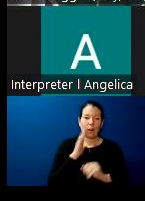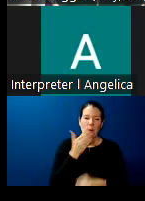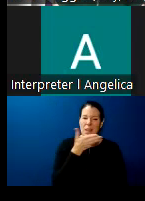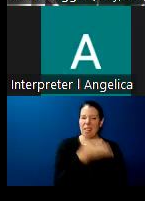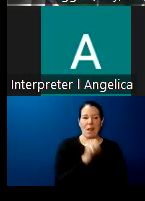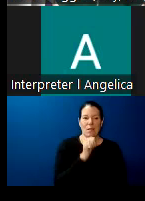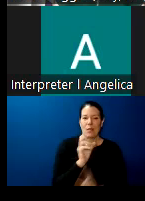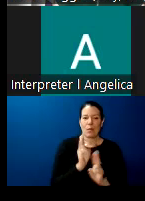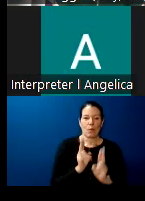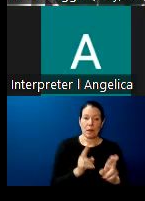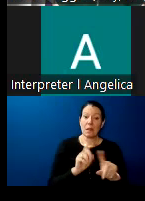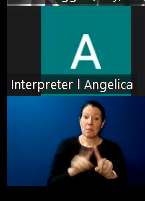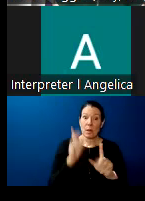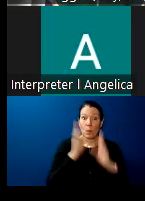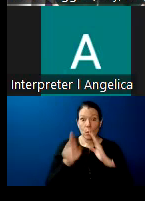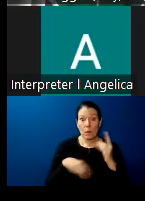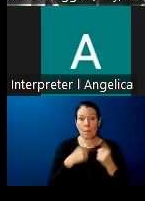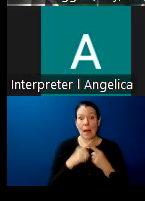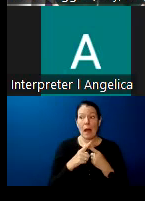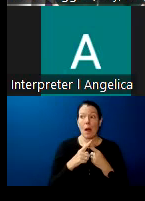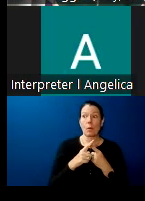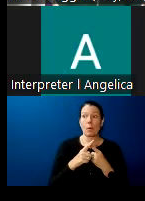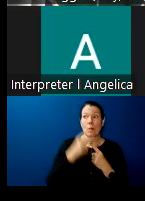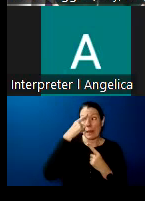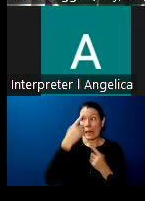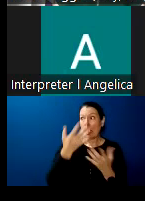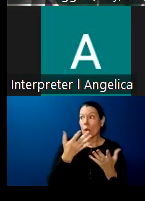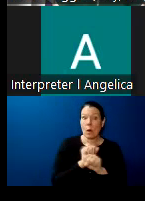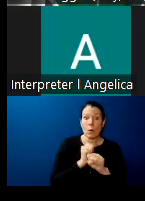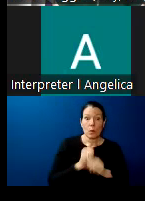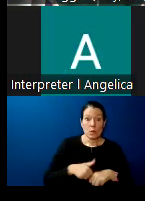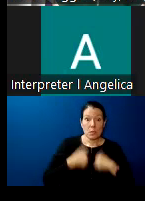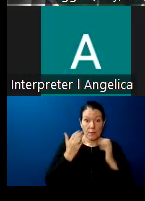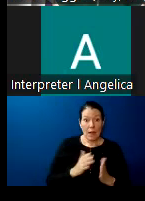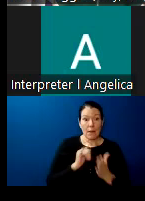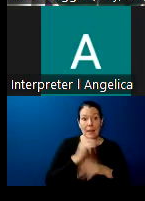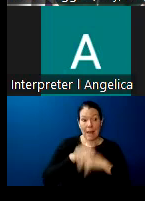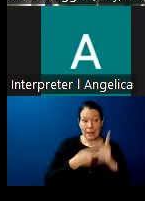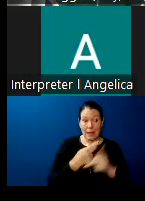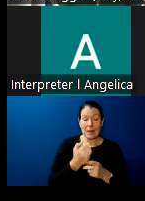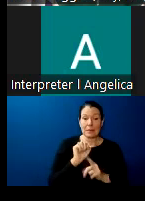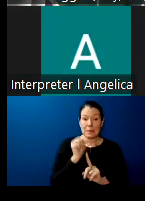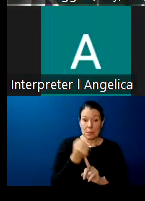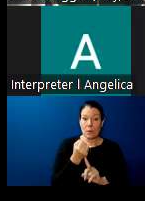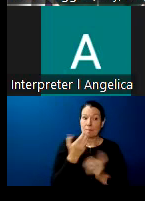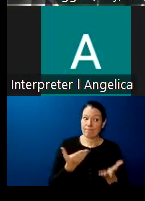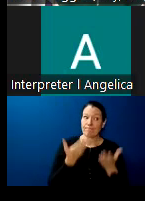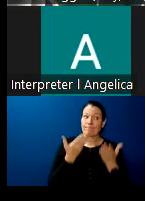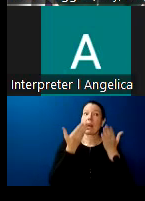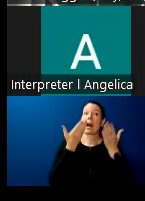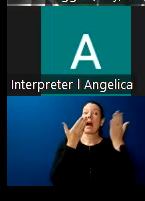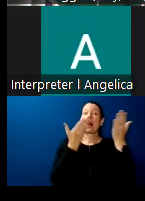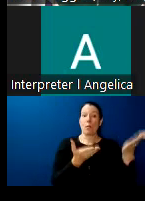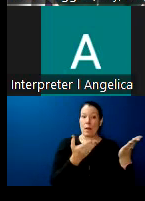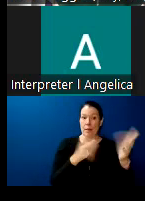no rush. But if you're worried about, or you're thinking about, or you're working with survivors in this context, we highly recommend that you